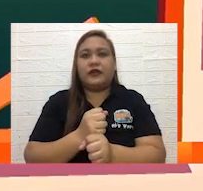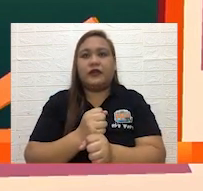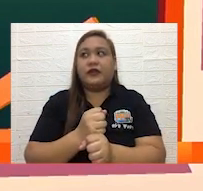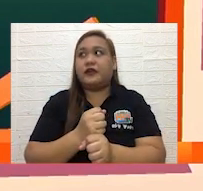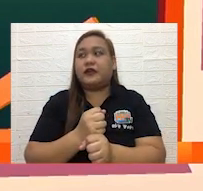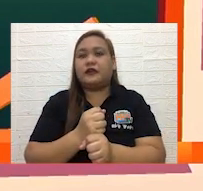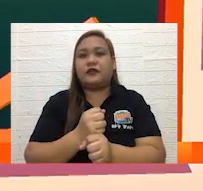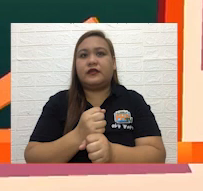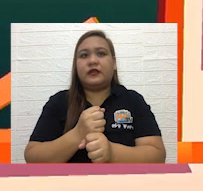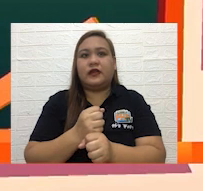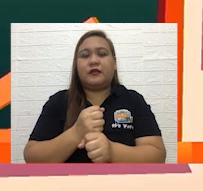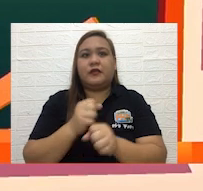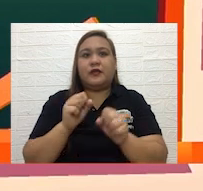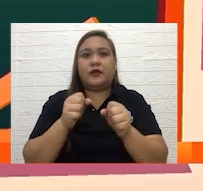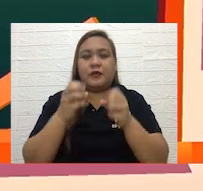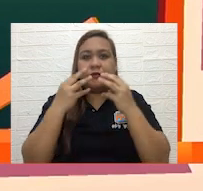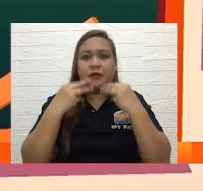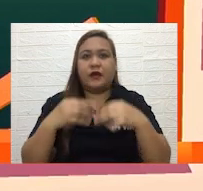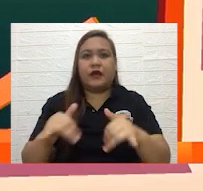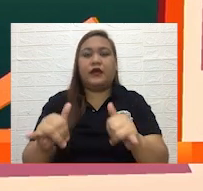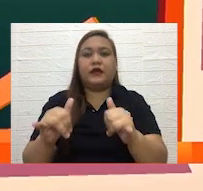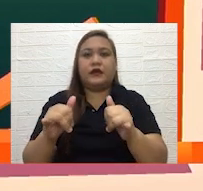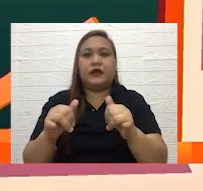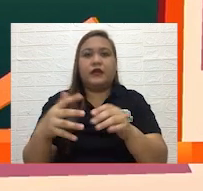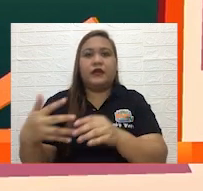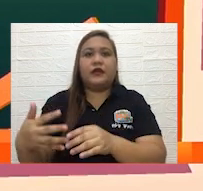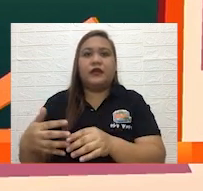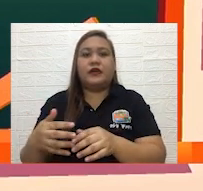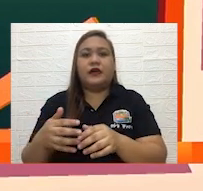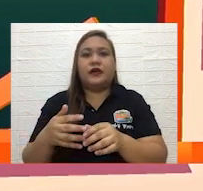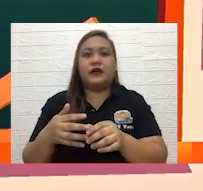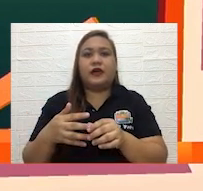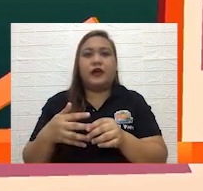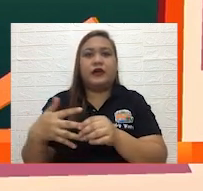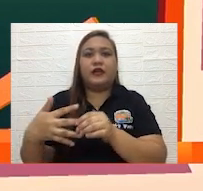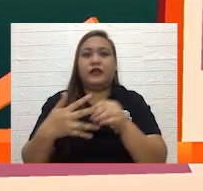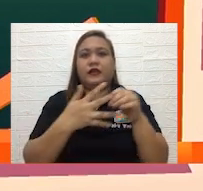that may lead to improper construction and untoward incidents.